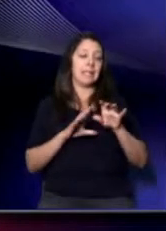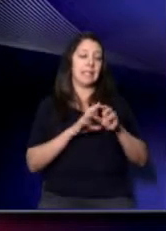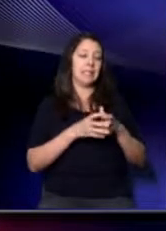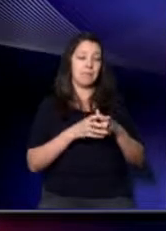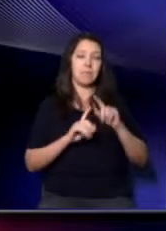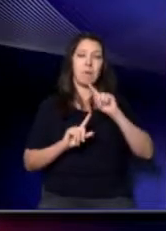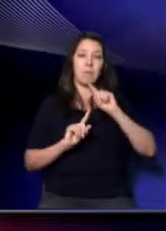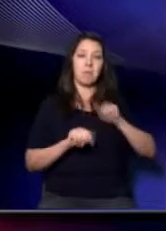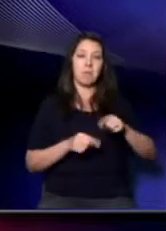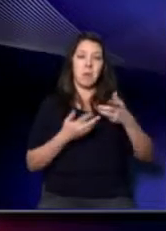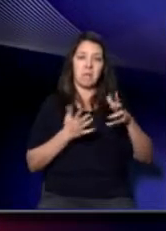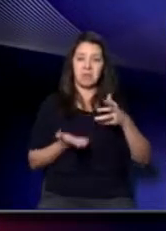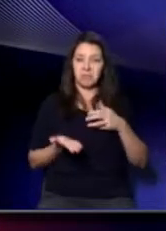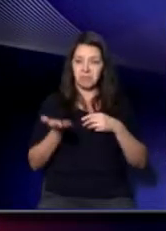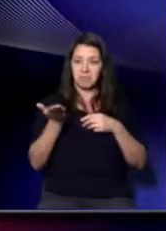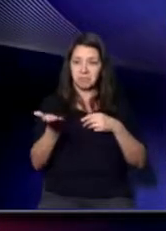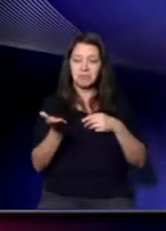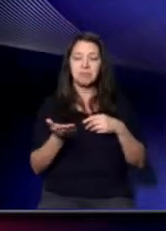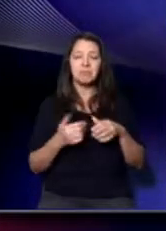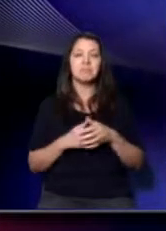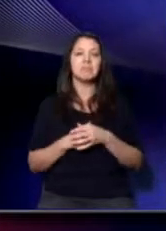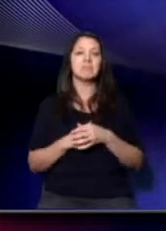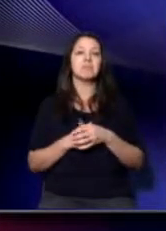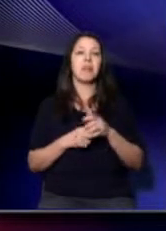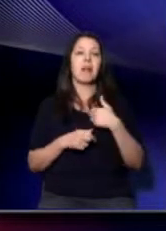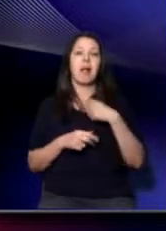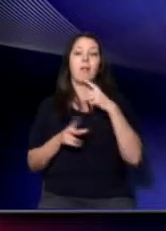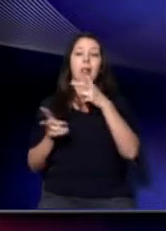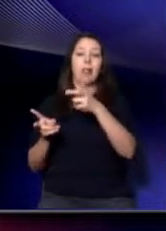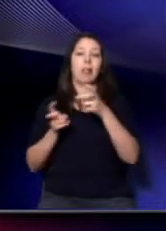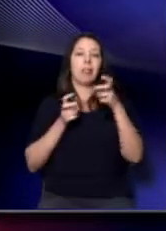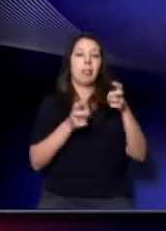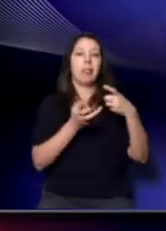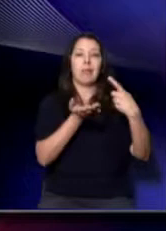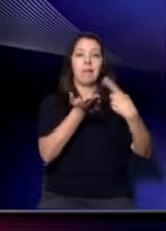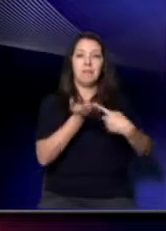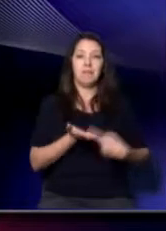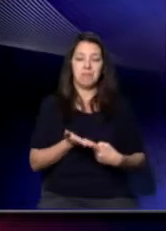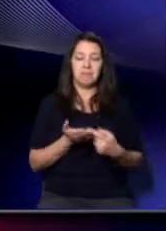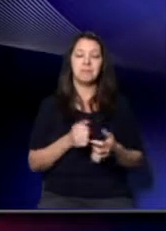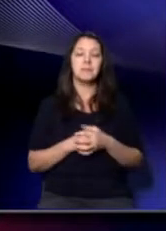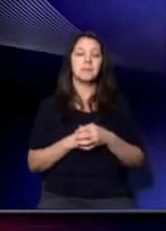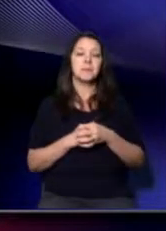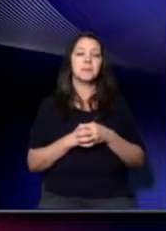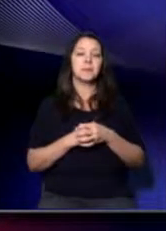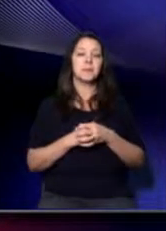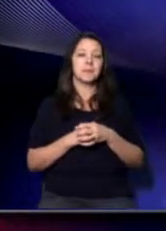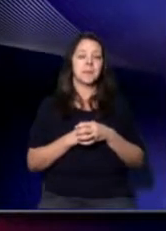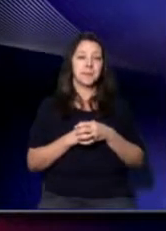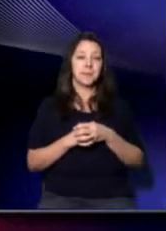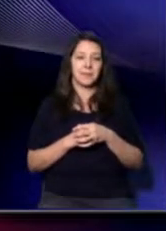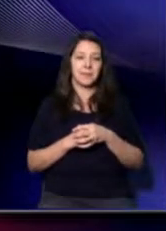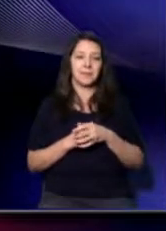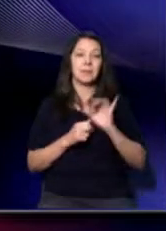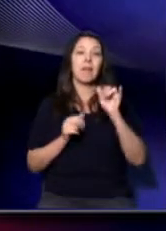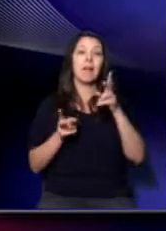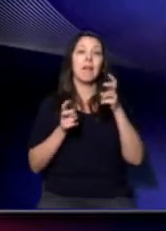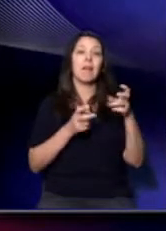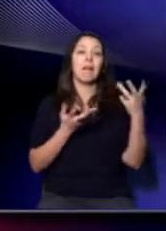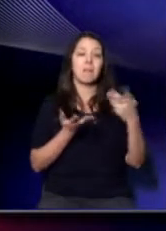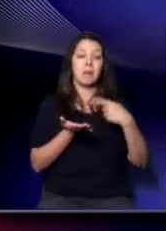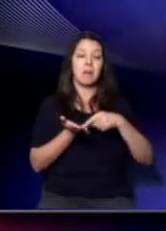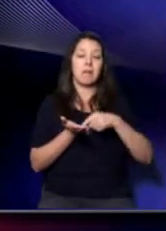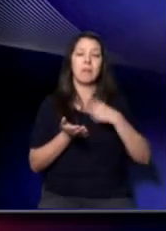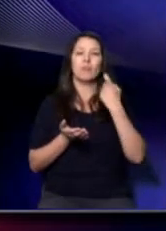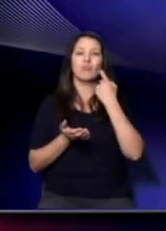report. I'd like to take a moment to highlight an item of interest, and that is recently we